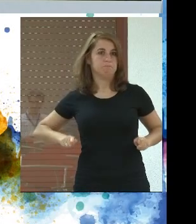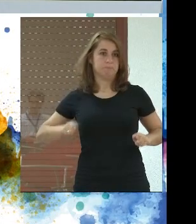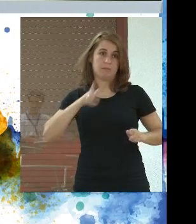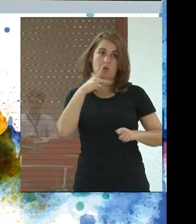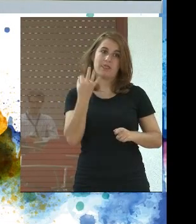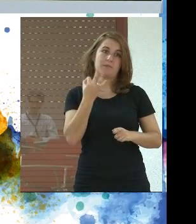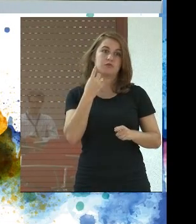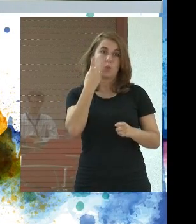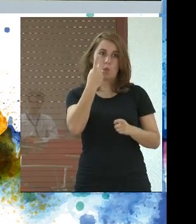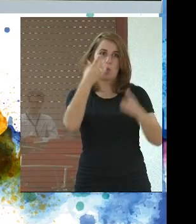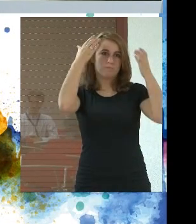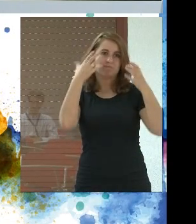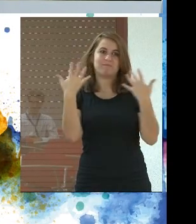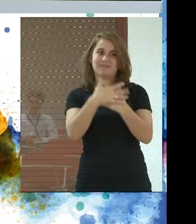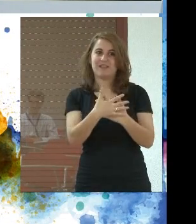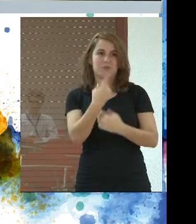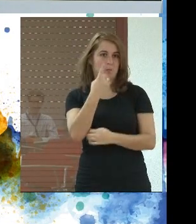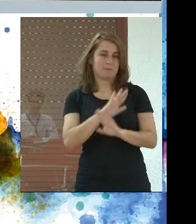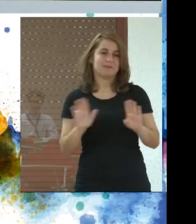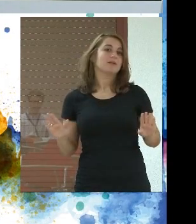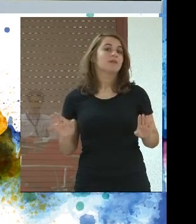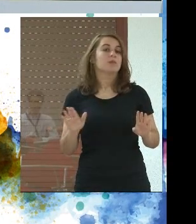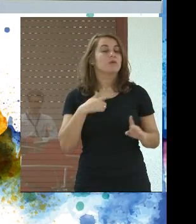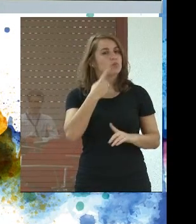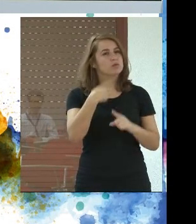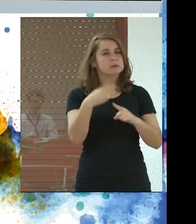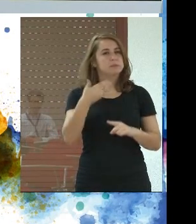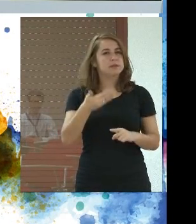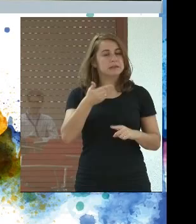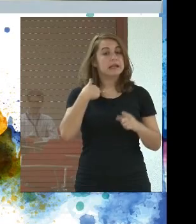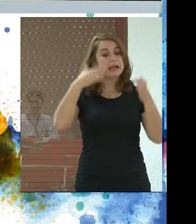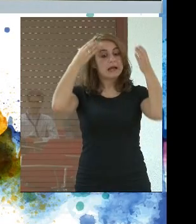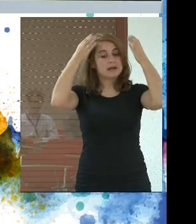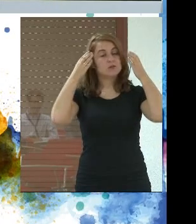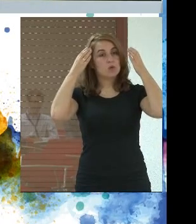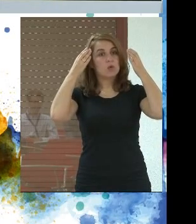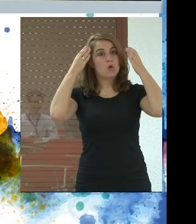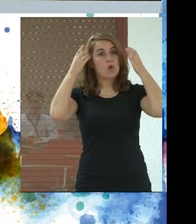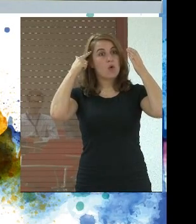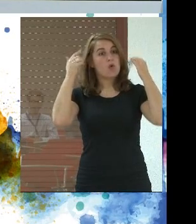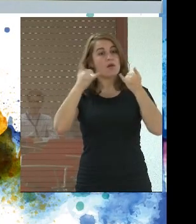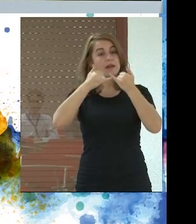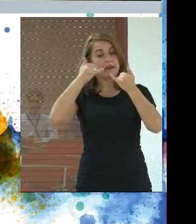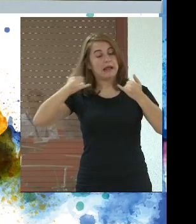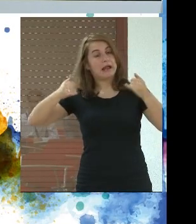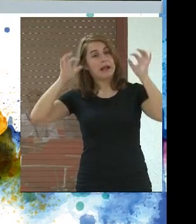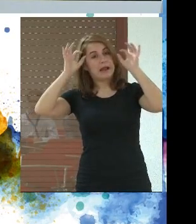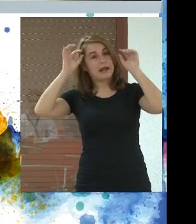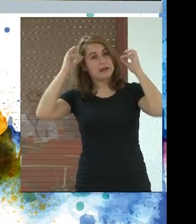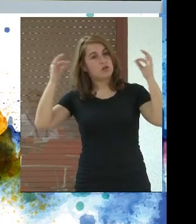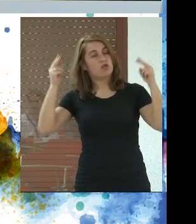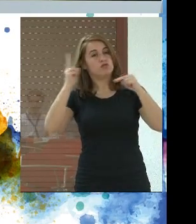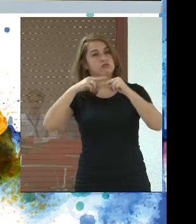Only one helmet to turn on or off devices within the range of action, whereas